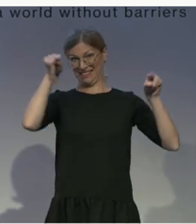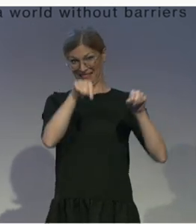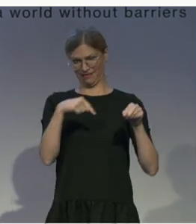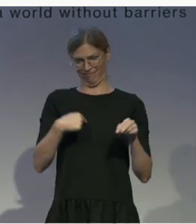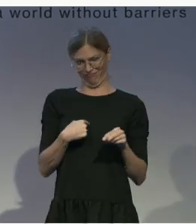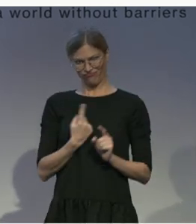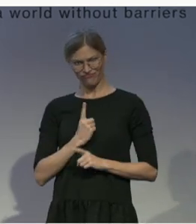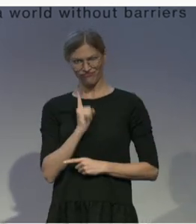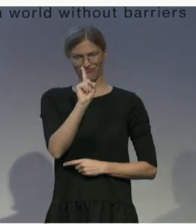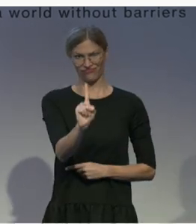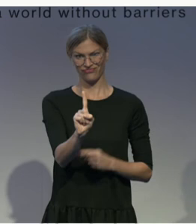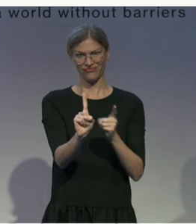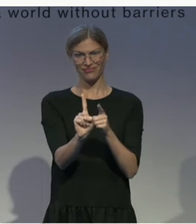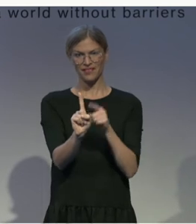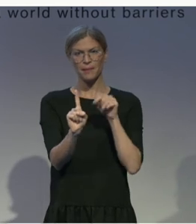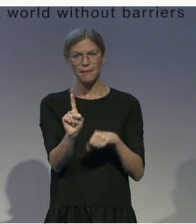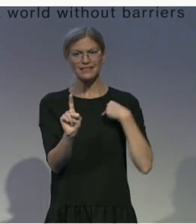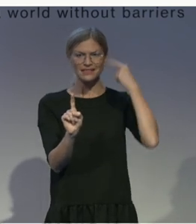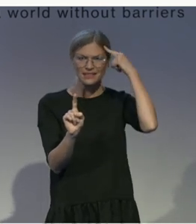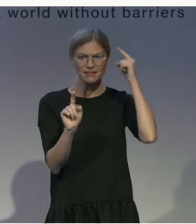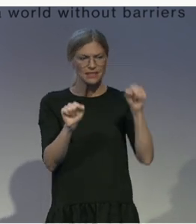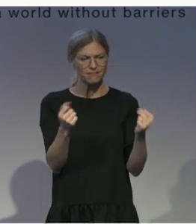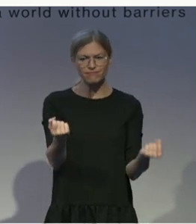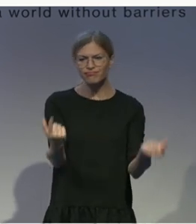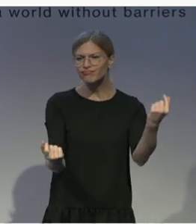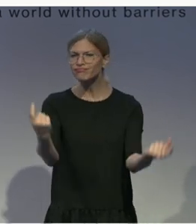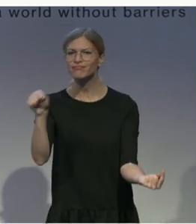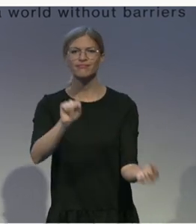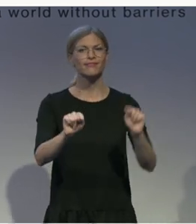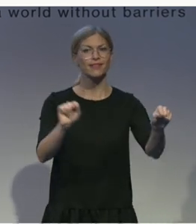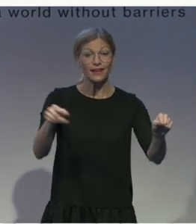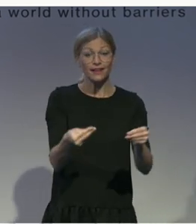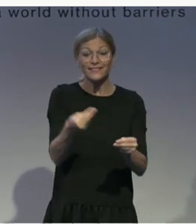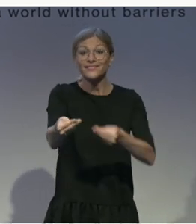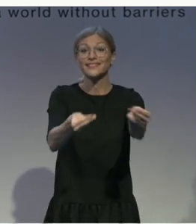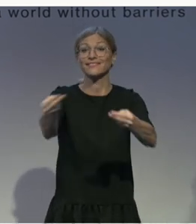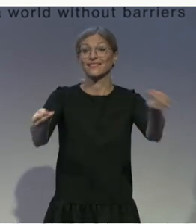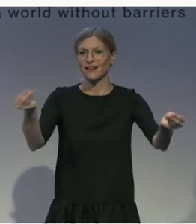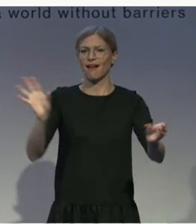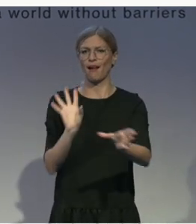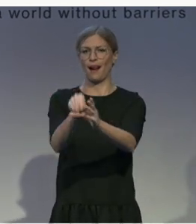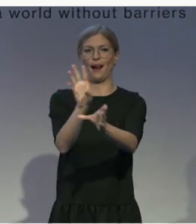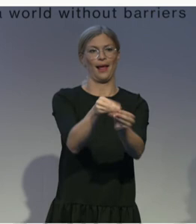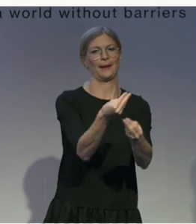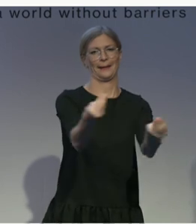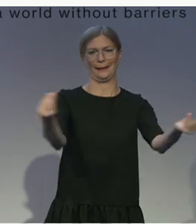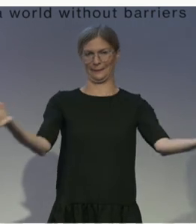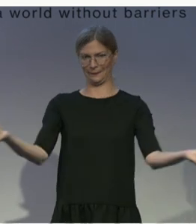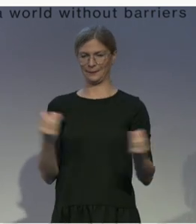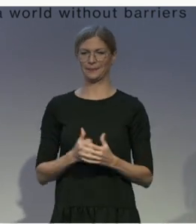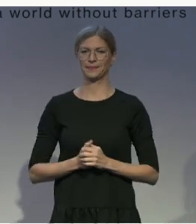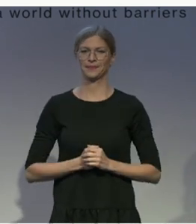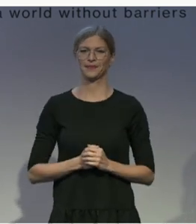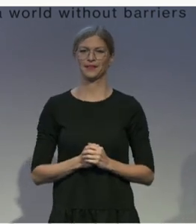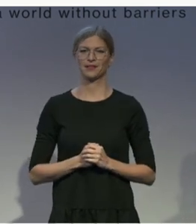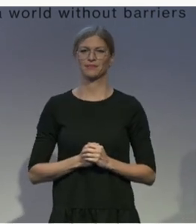so-called grassroots opportunities for people to participate. And it also comes down to our model of development,